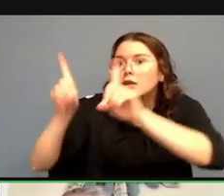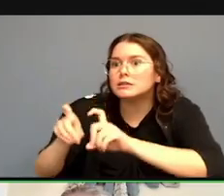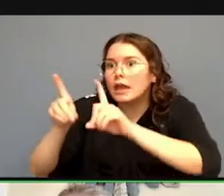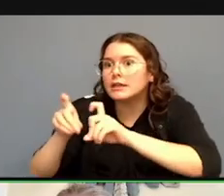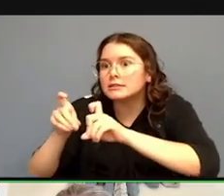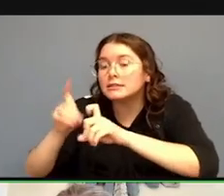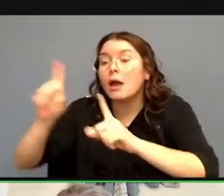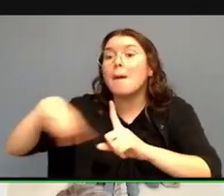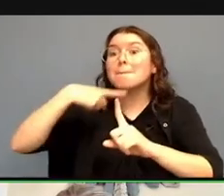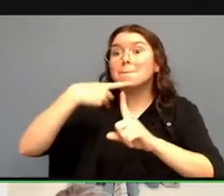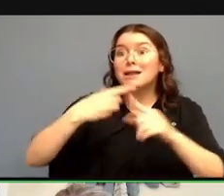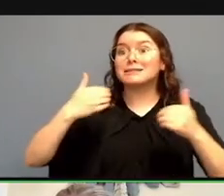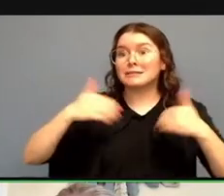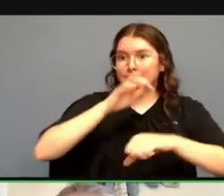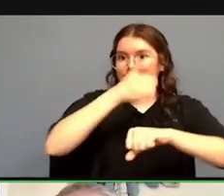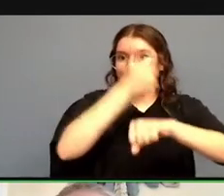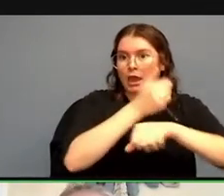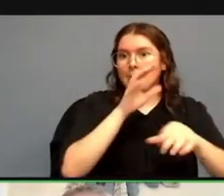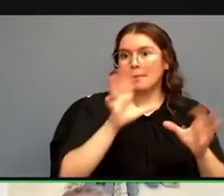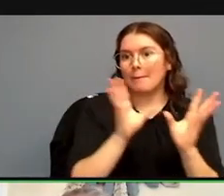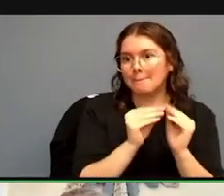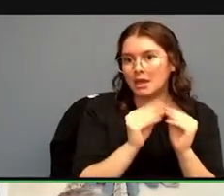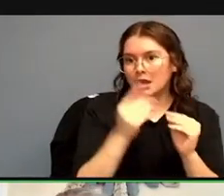meeting to review those assessments.